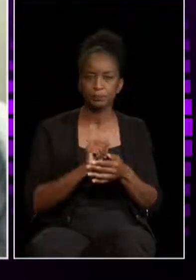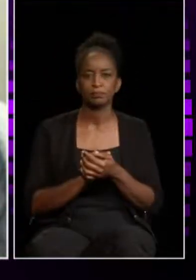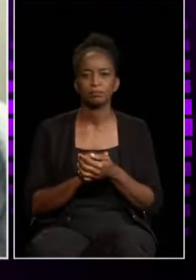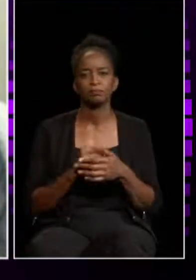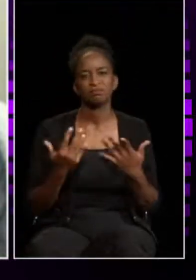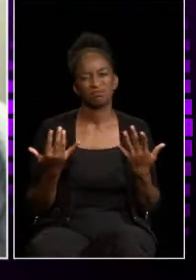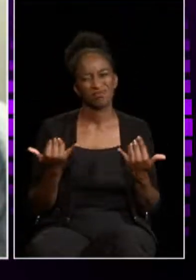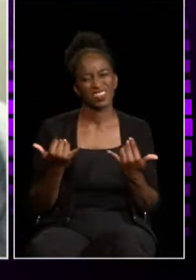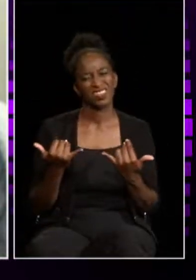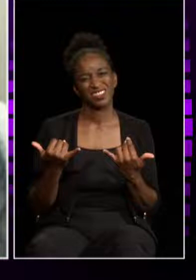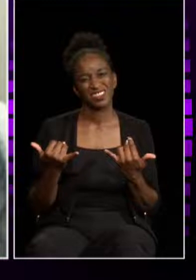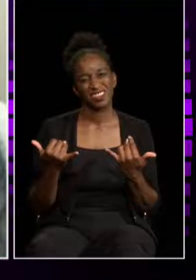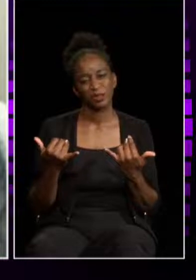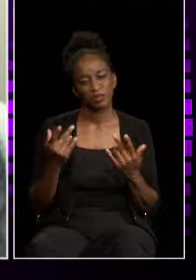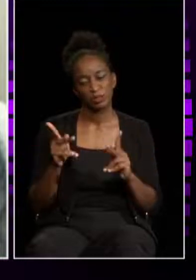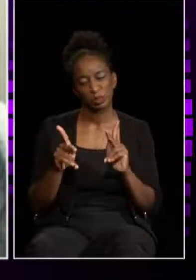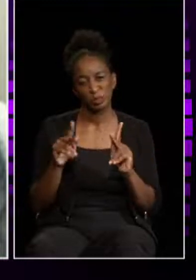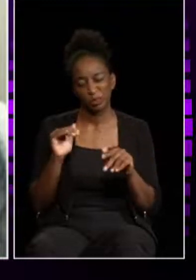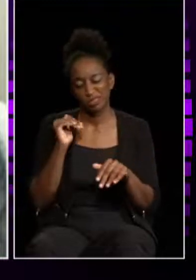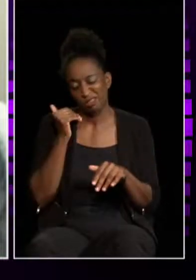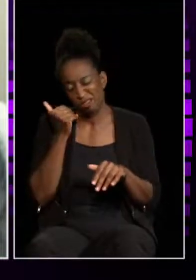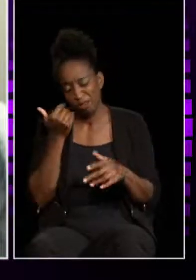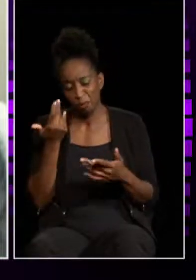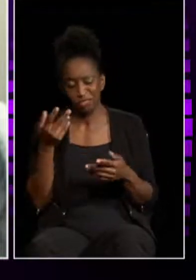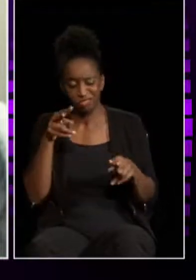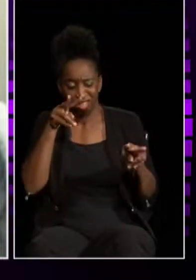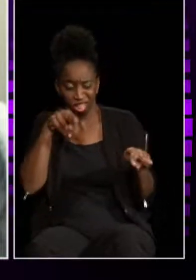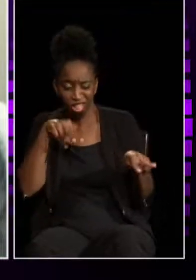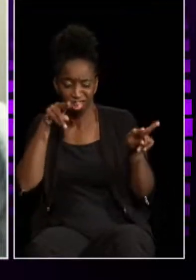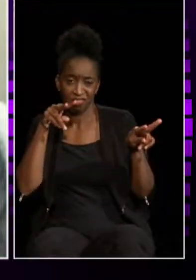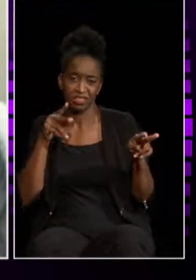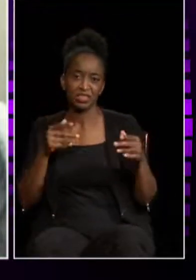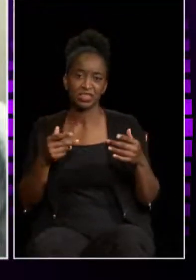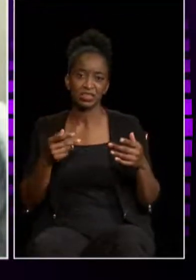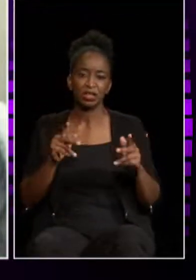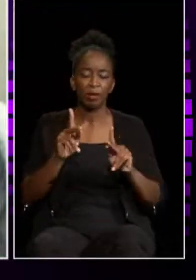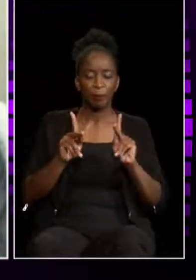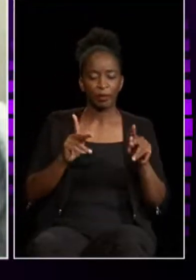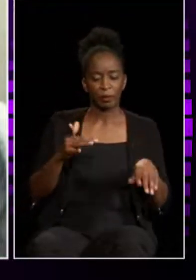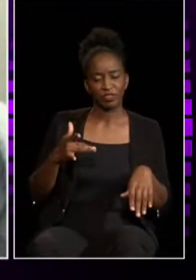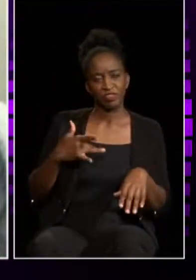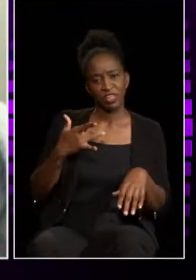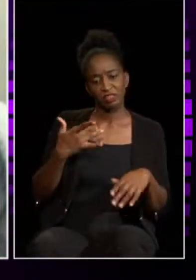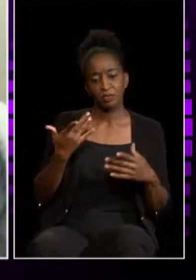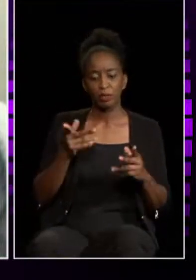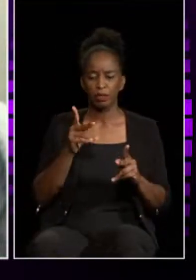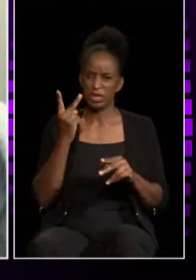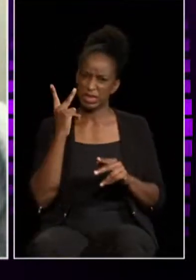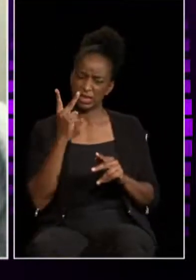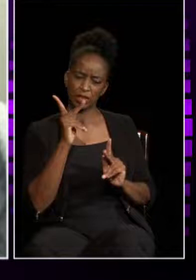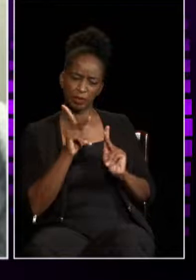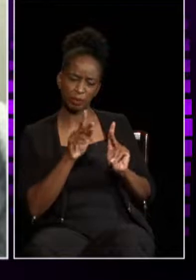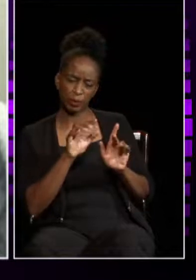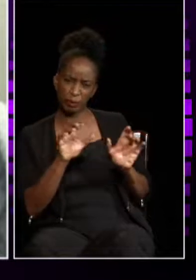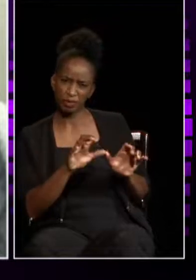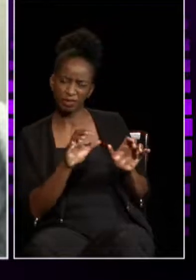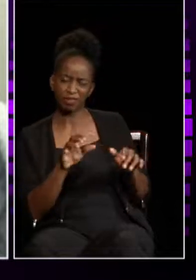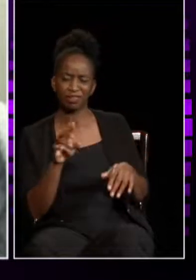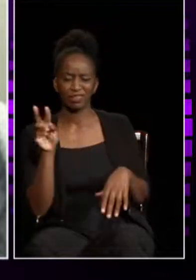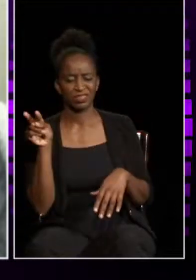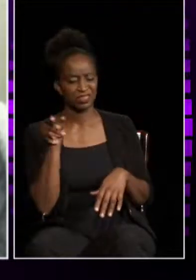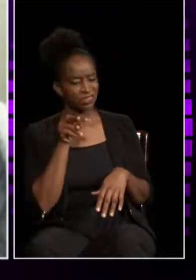stigma, sometimes people may pass it off as, you're just being lazy,